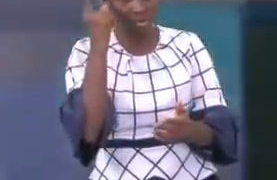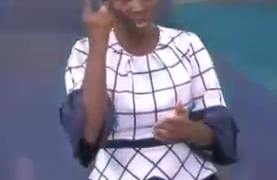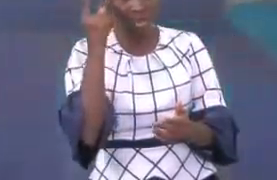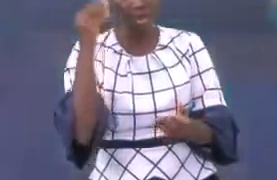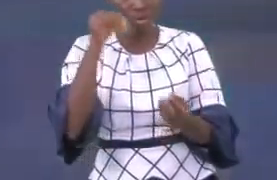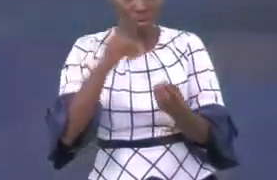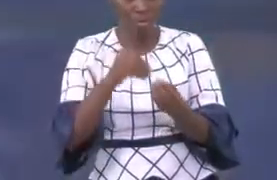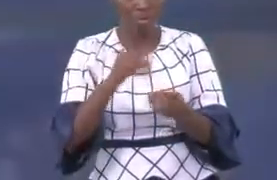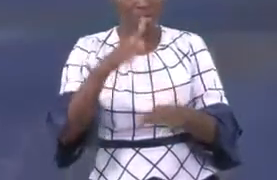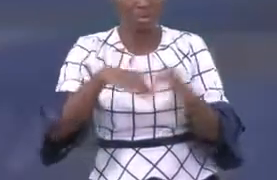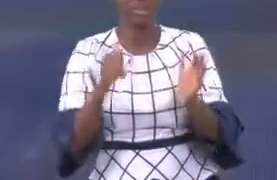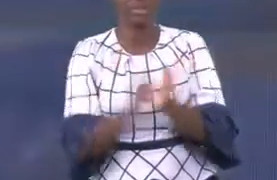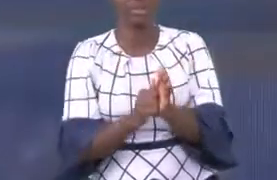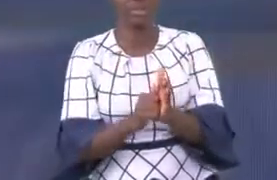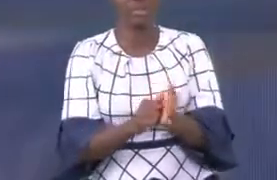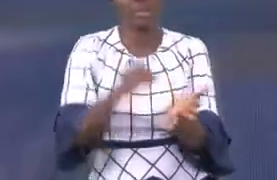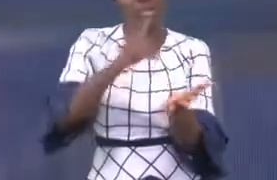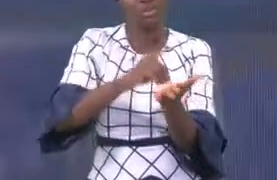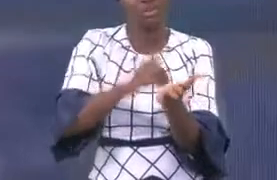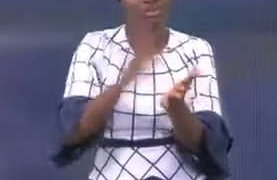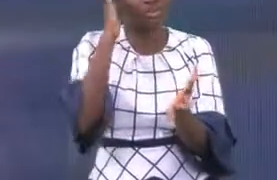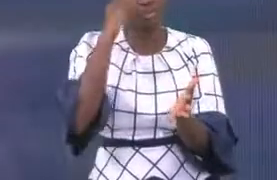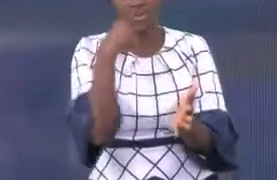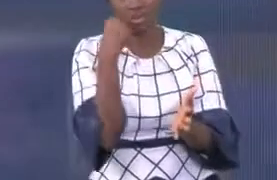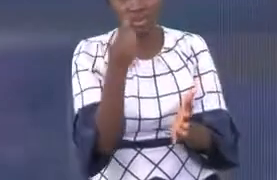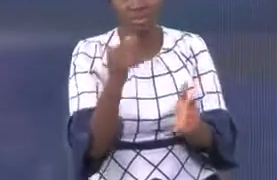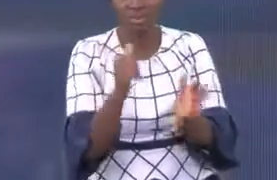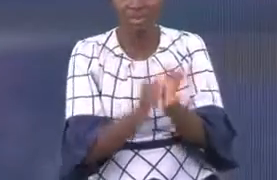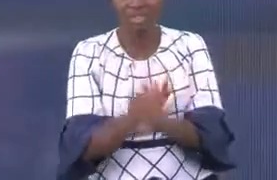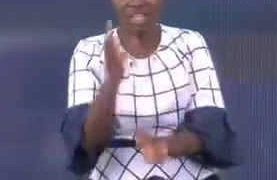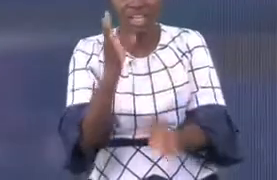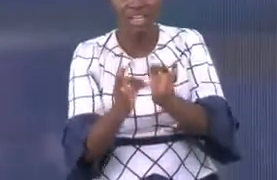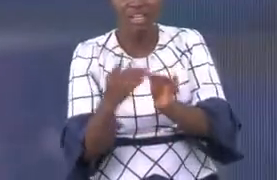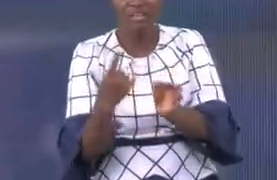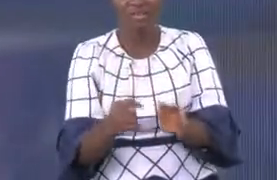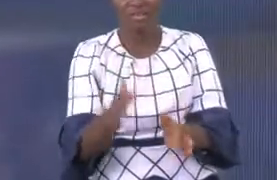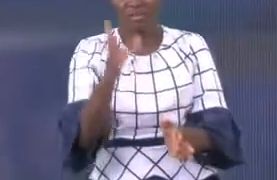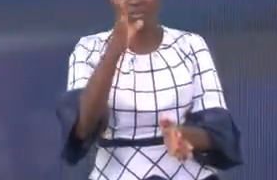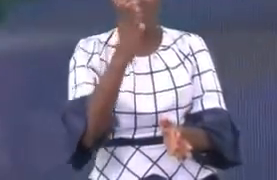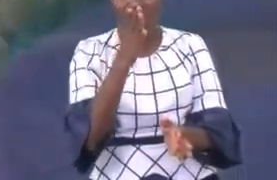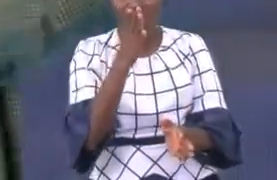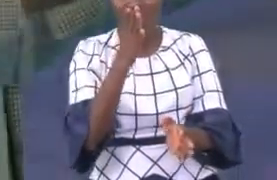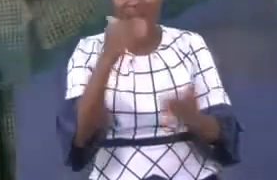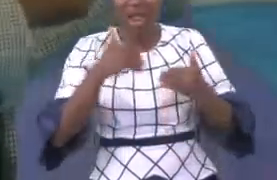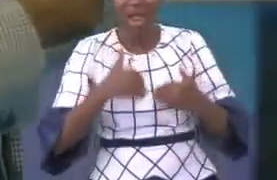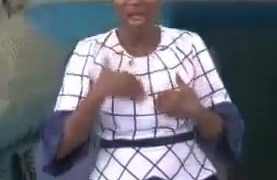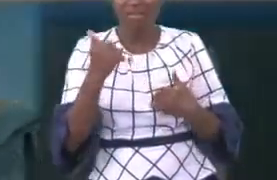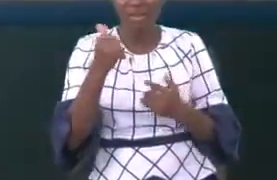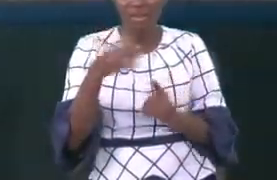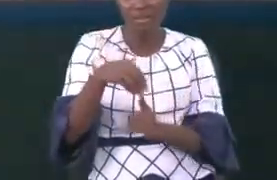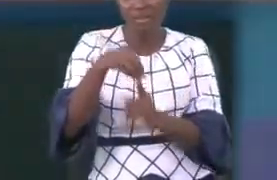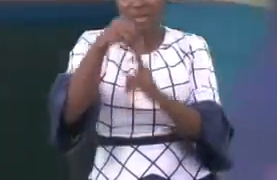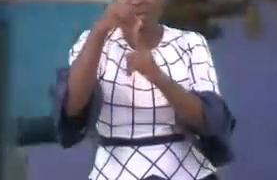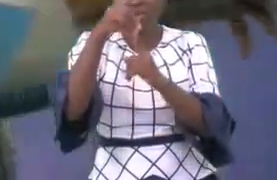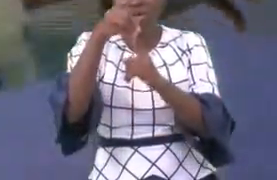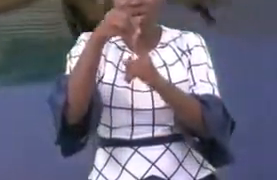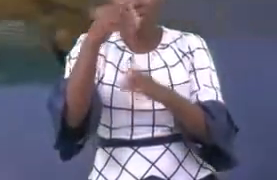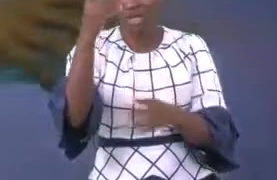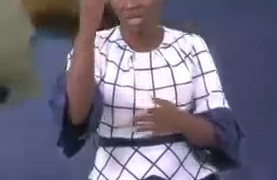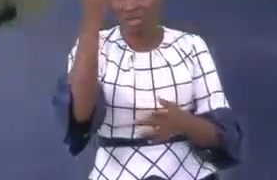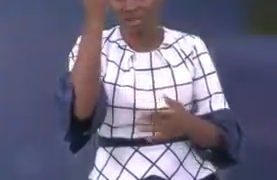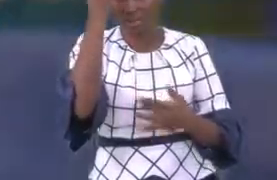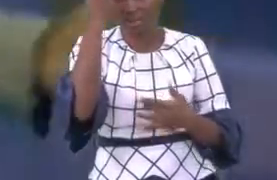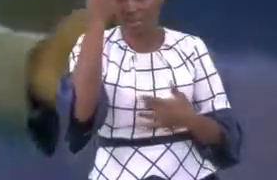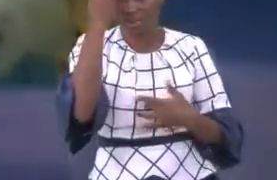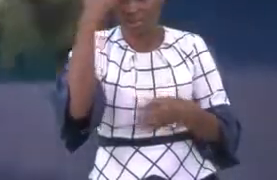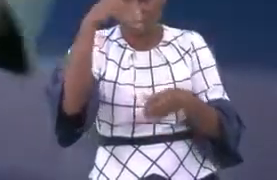the mother has a peculiar disease in the genes, or